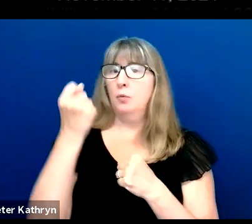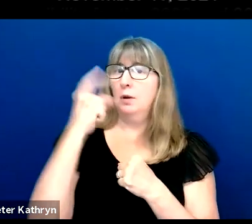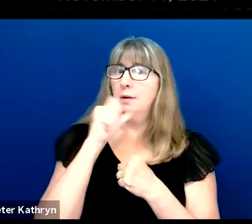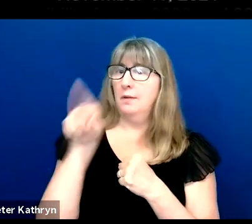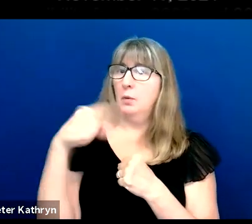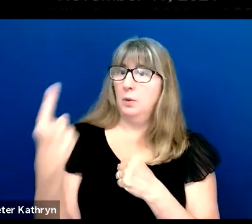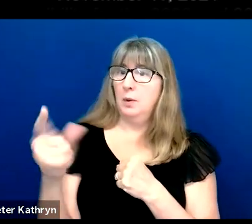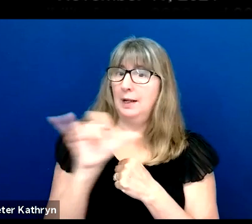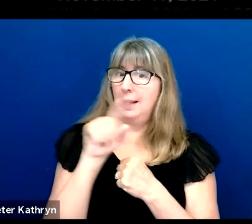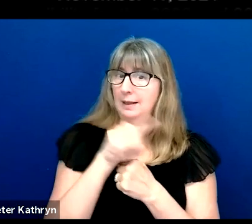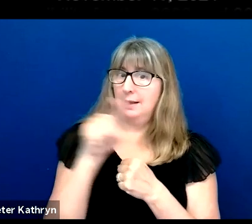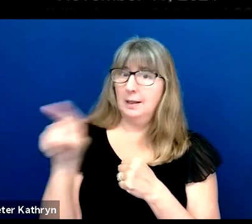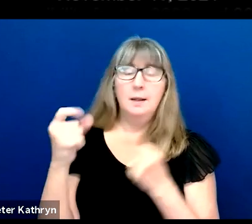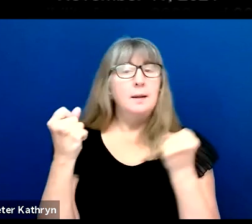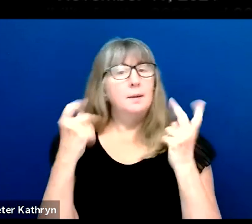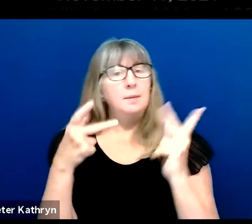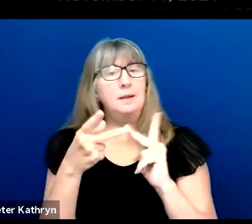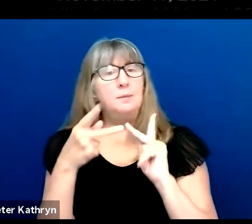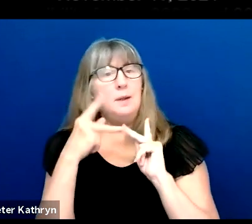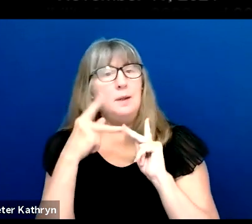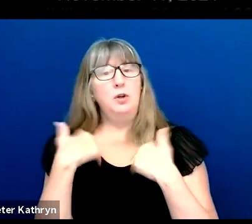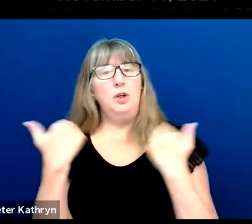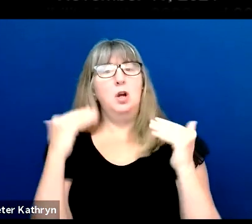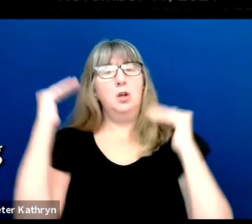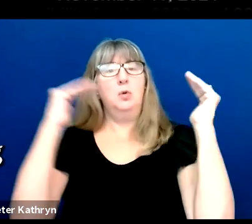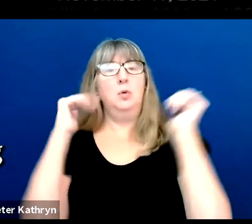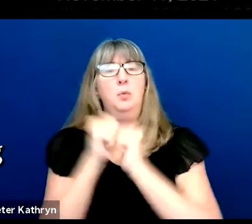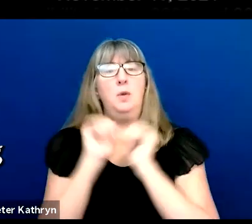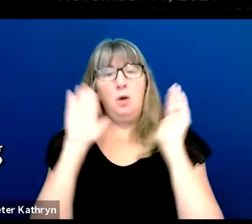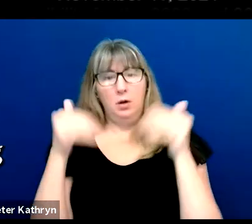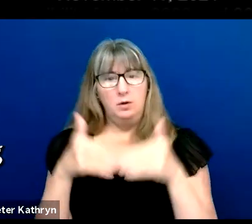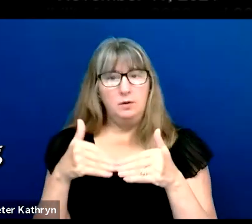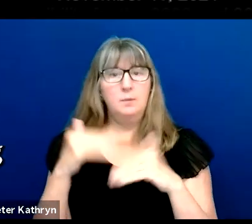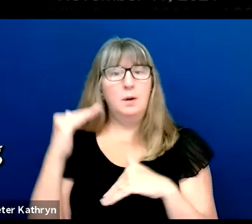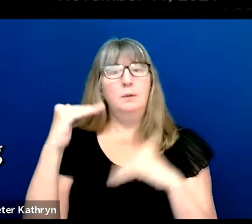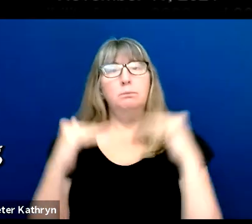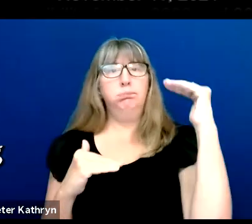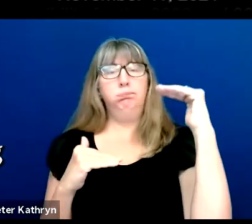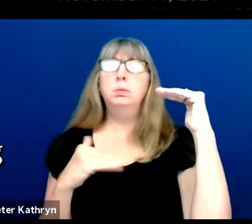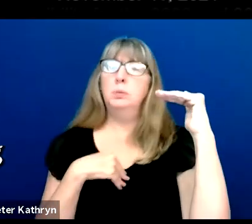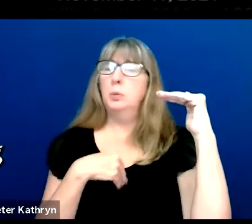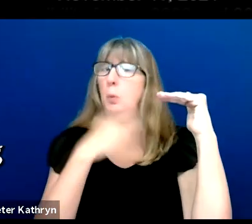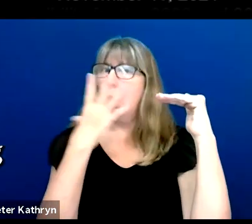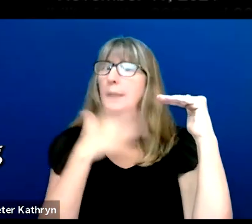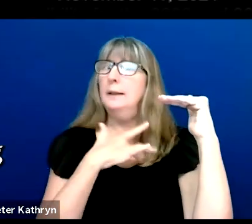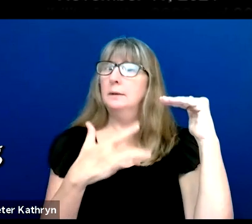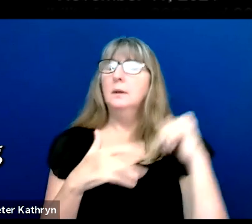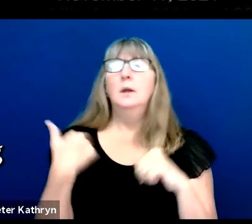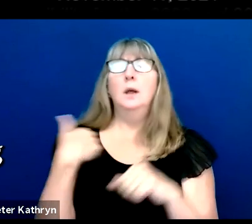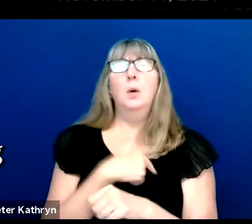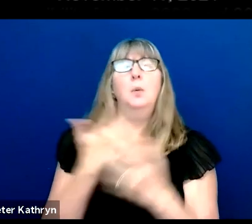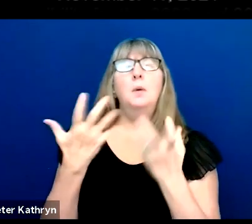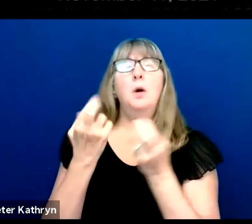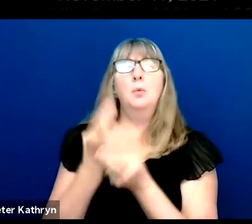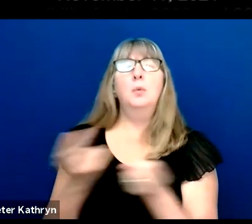like them. Many spaces for young adults with autism are disproportionately white, and we are seeking to create a resource